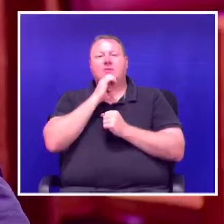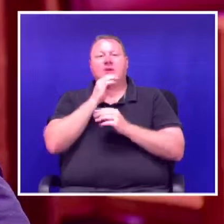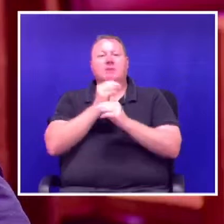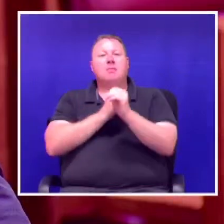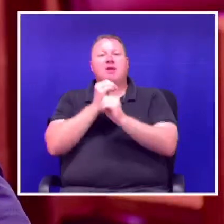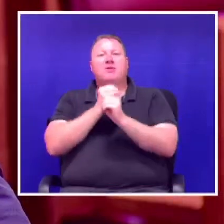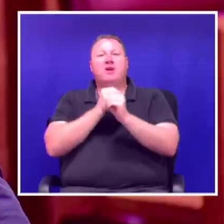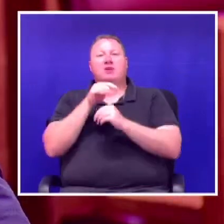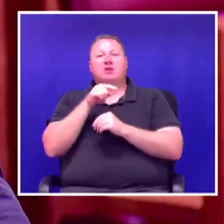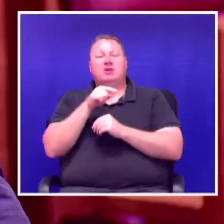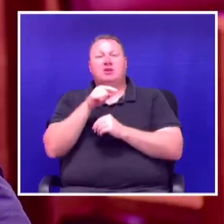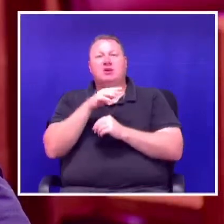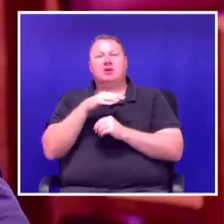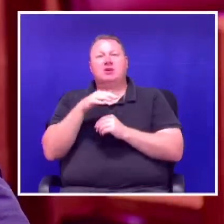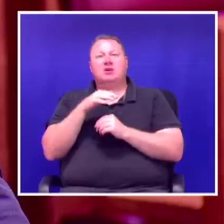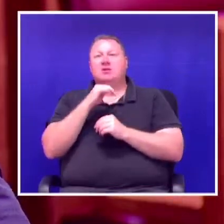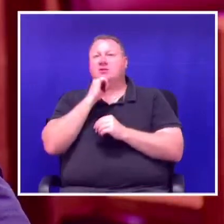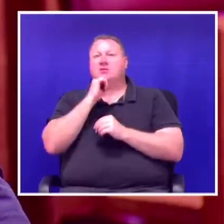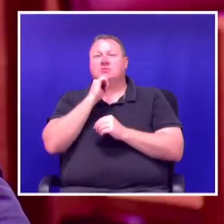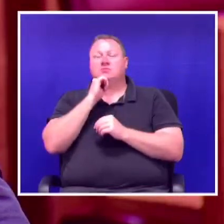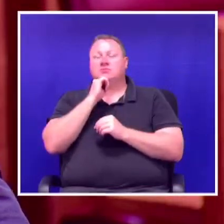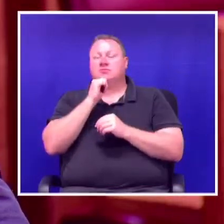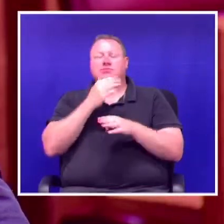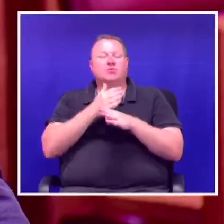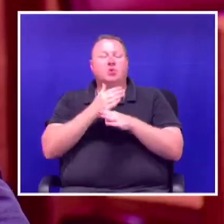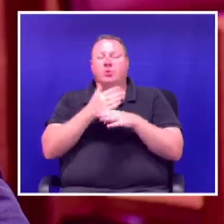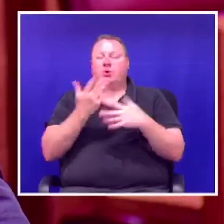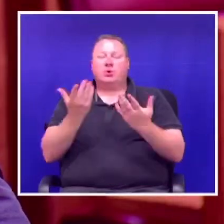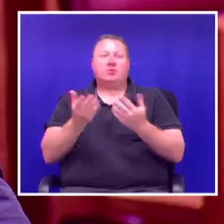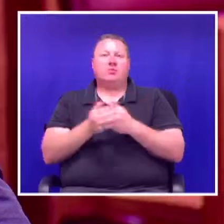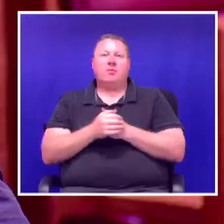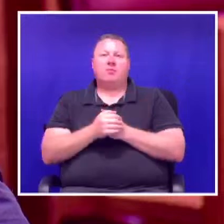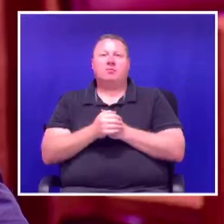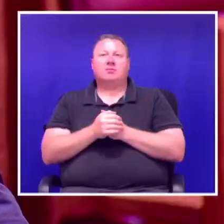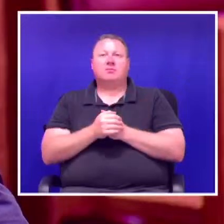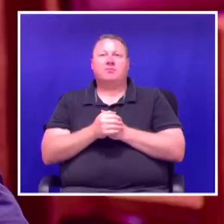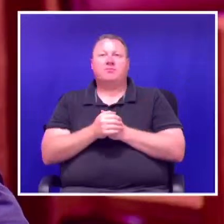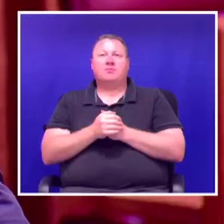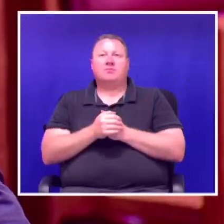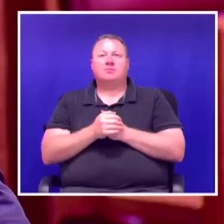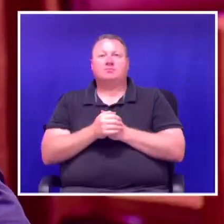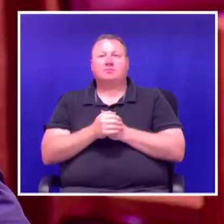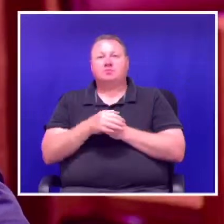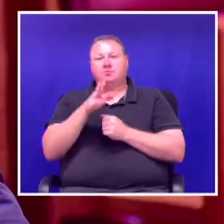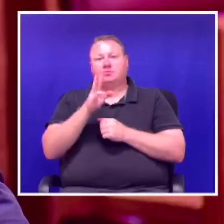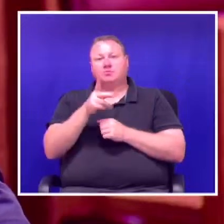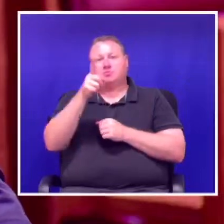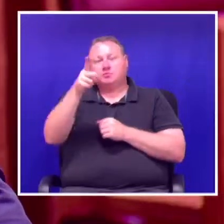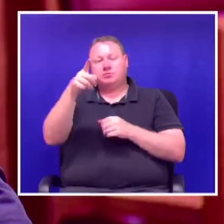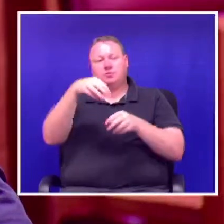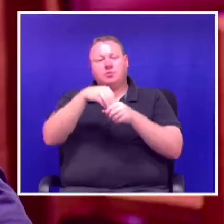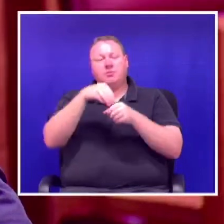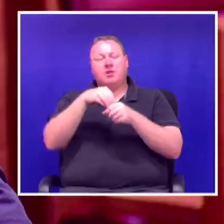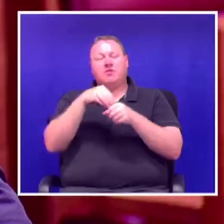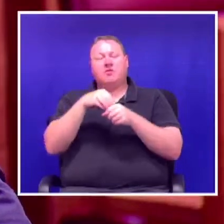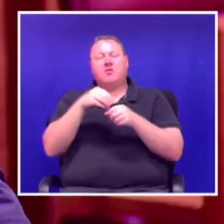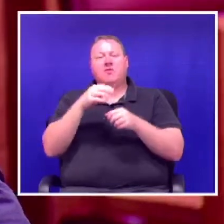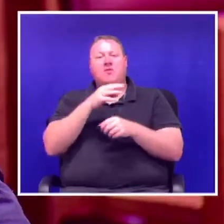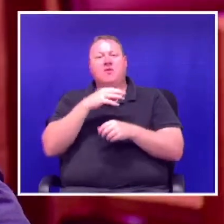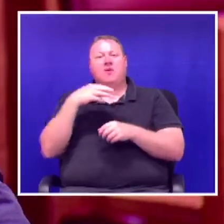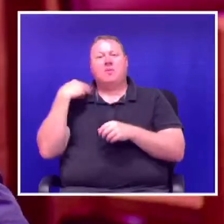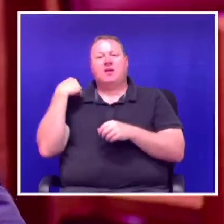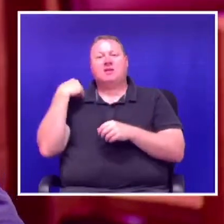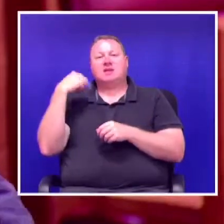manufacturing sector hopelessly uncompetitive. Will you engage with the Minister of Electricity and